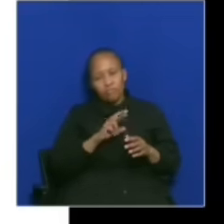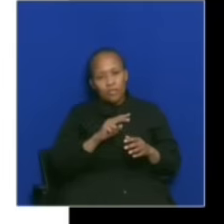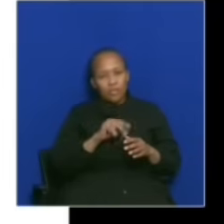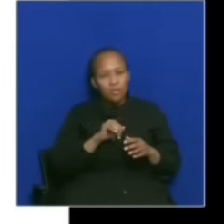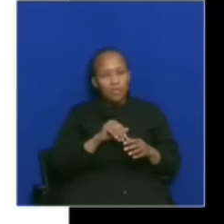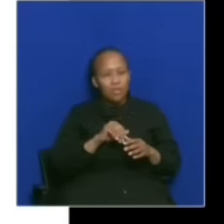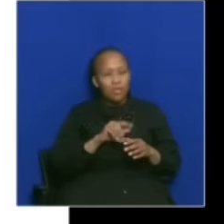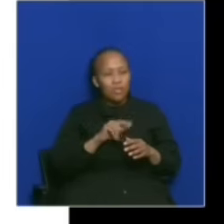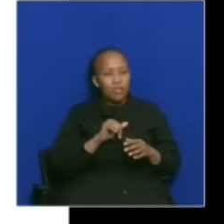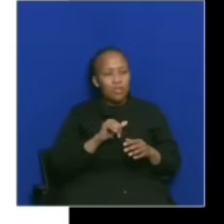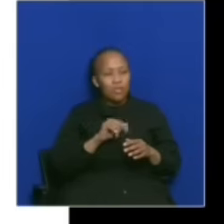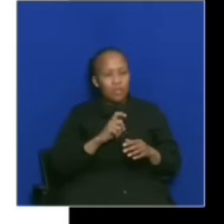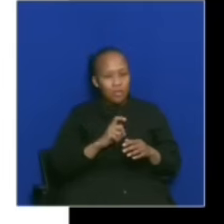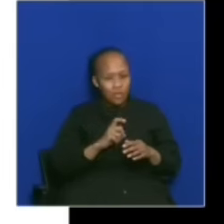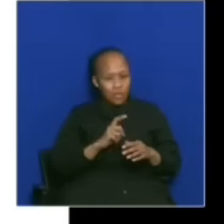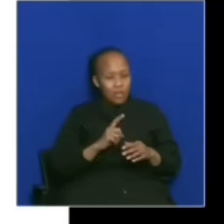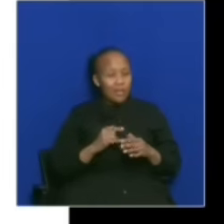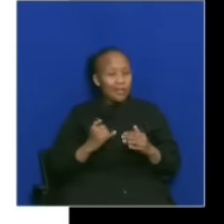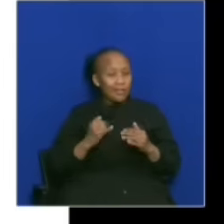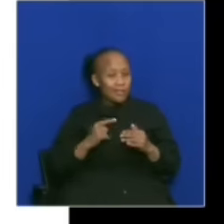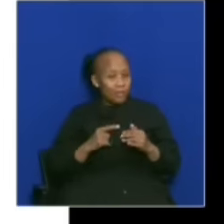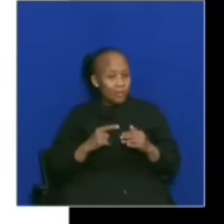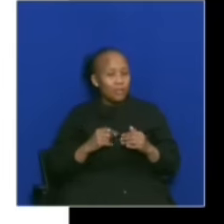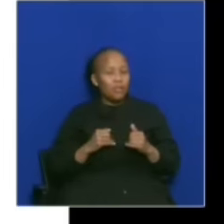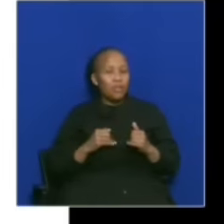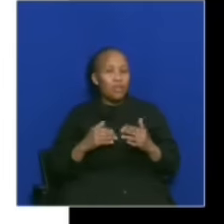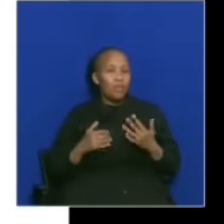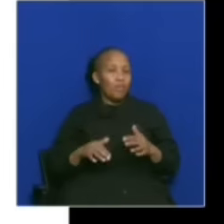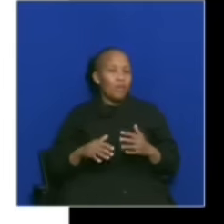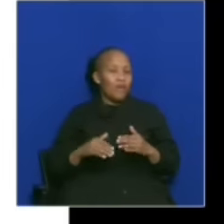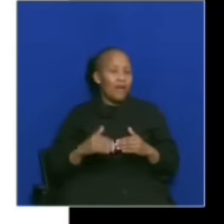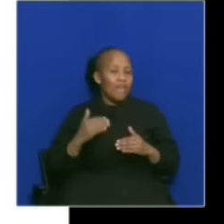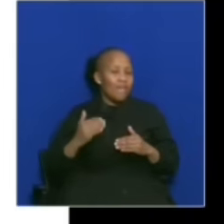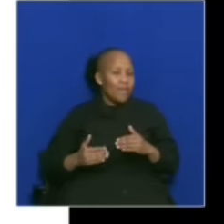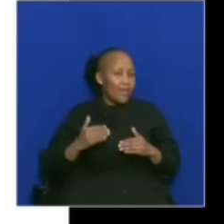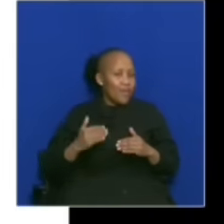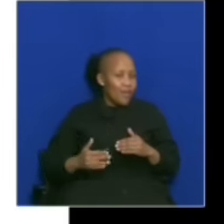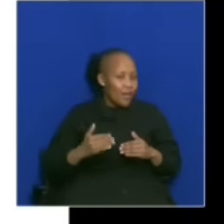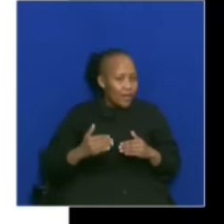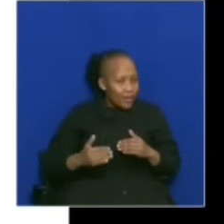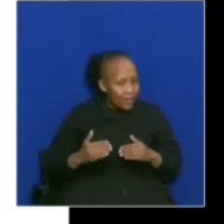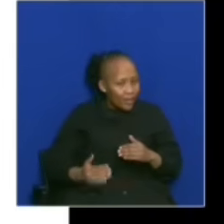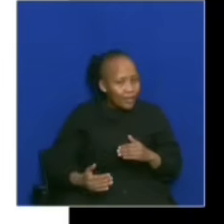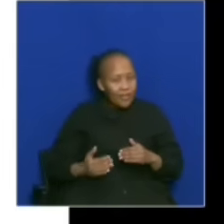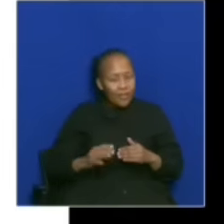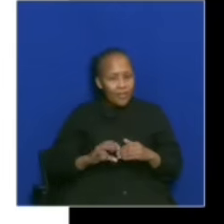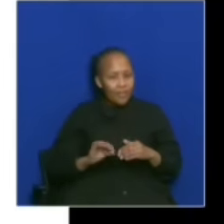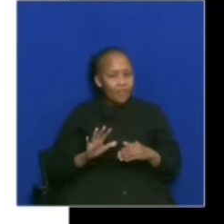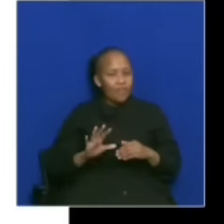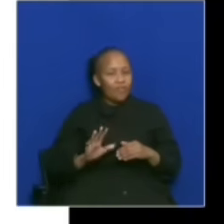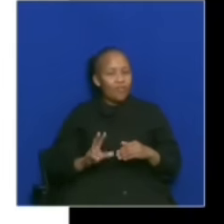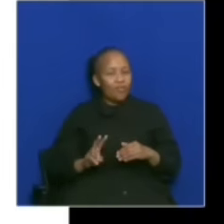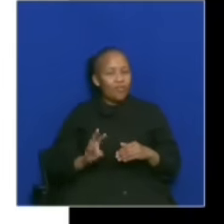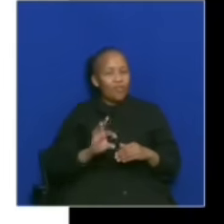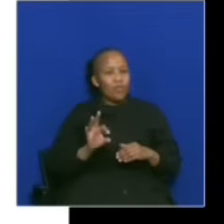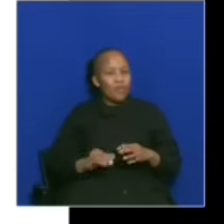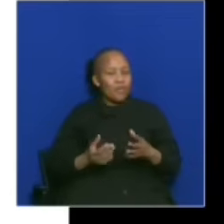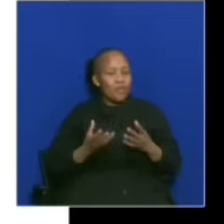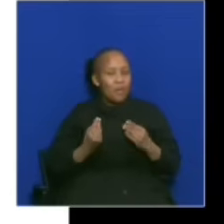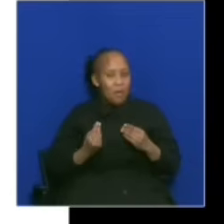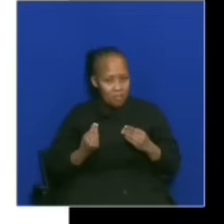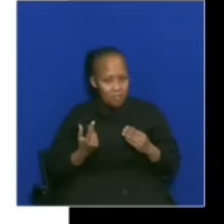Tobacco, were the most frequently, brackets 62%, found below MCT, minimum collectible